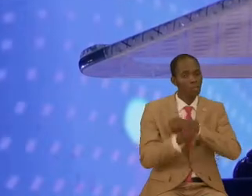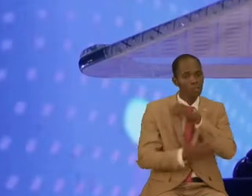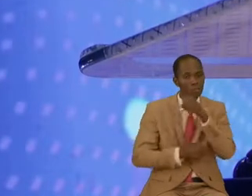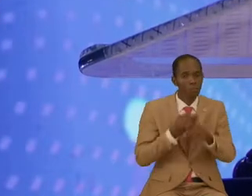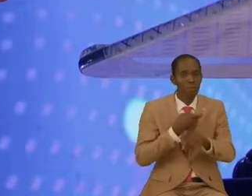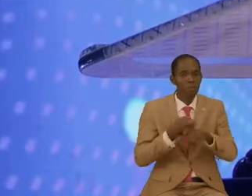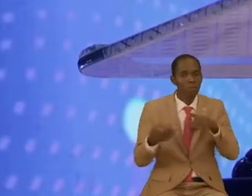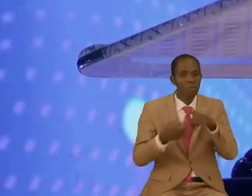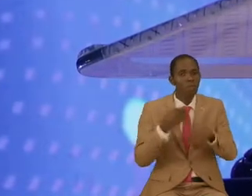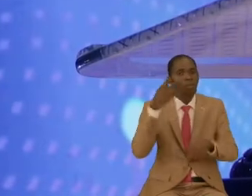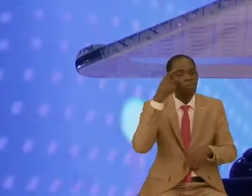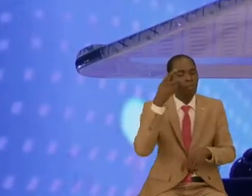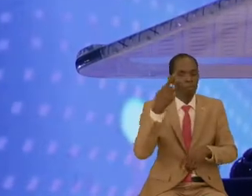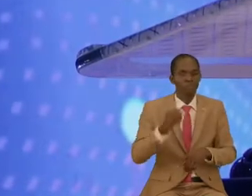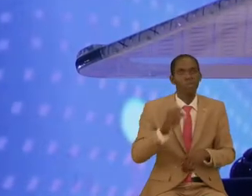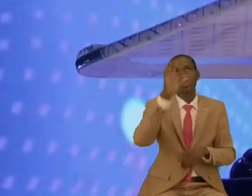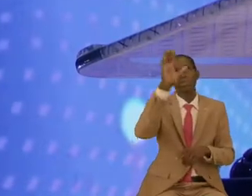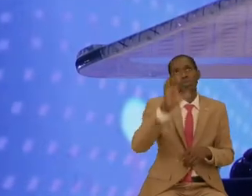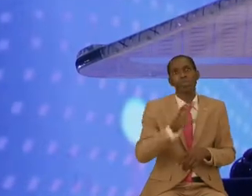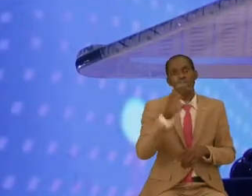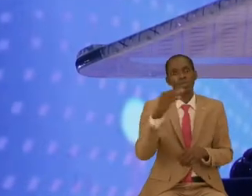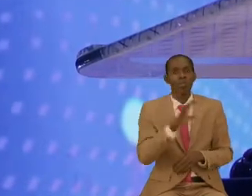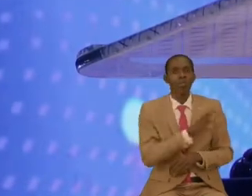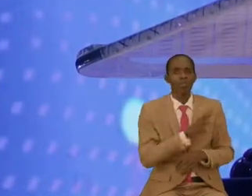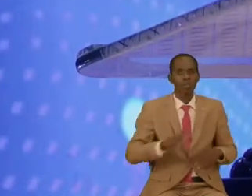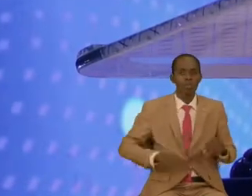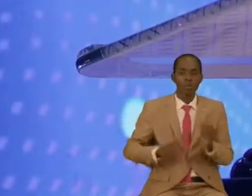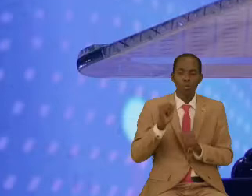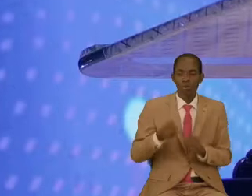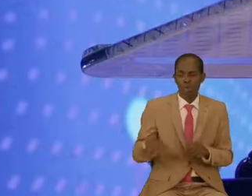the cross of Christ, which these people